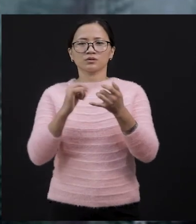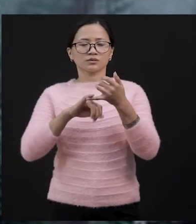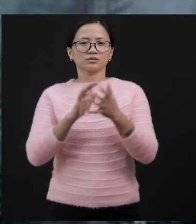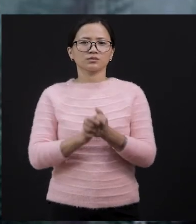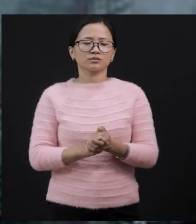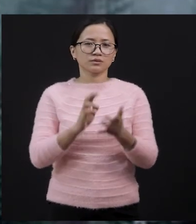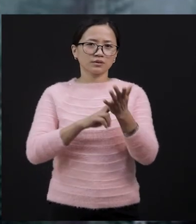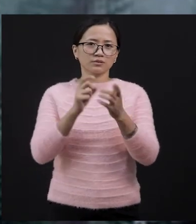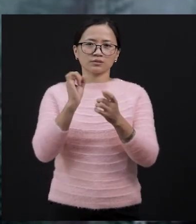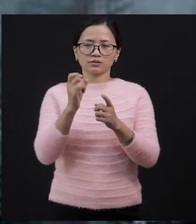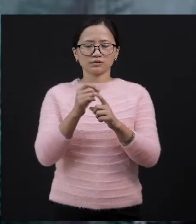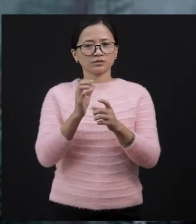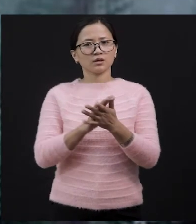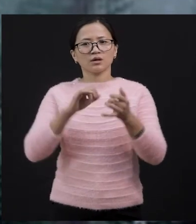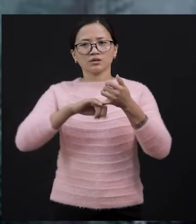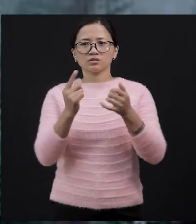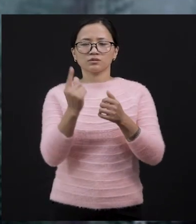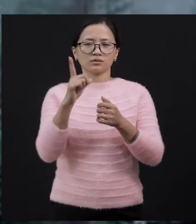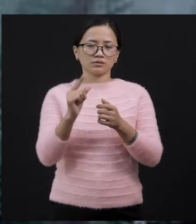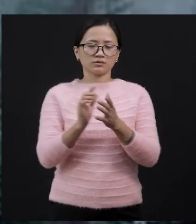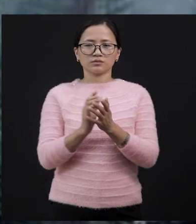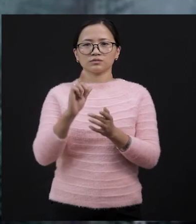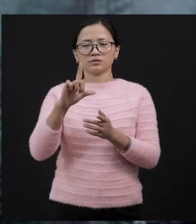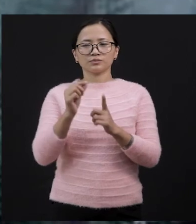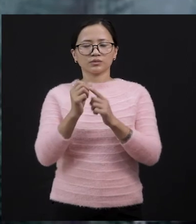oxide, sulfur dioxide.